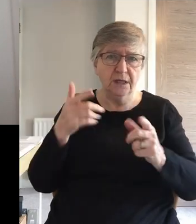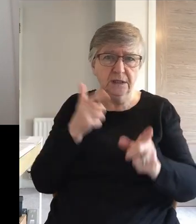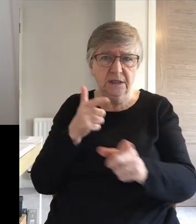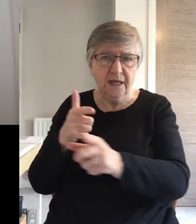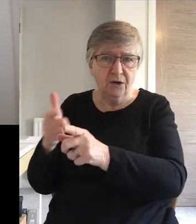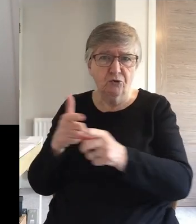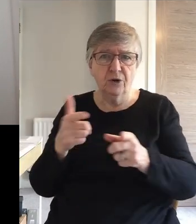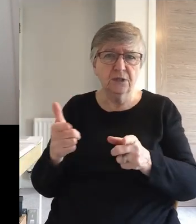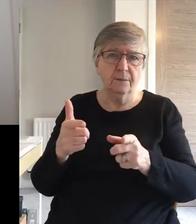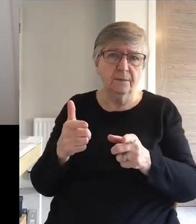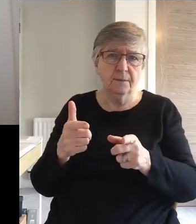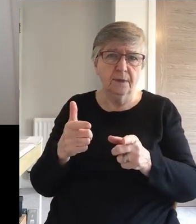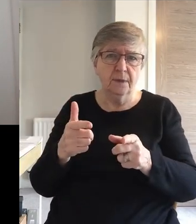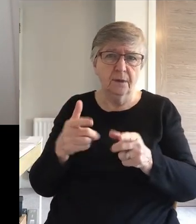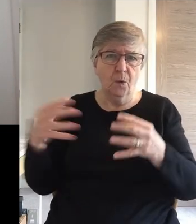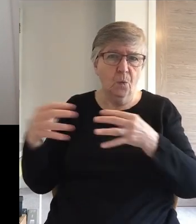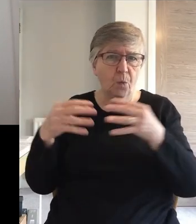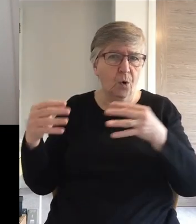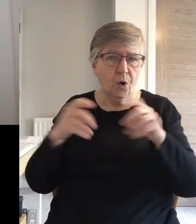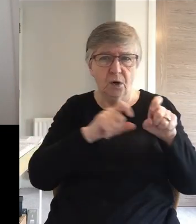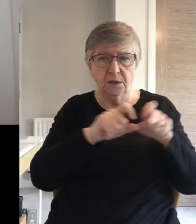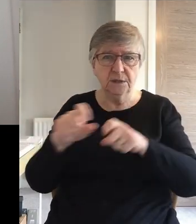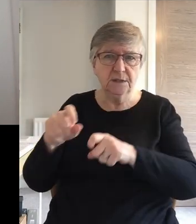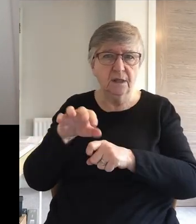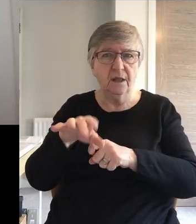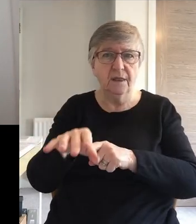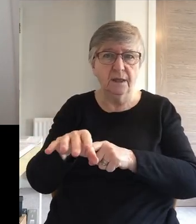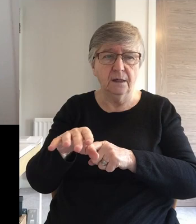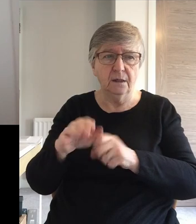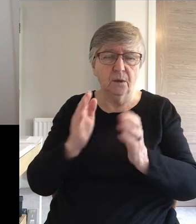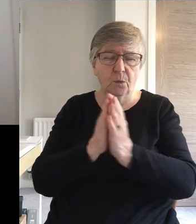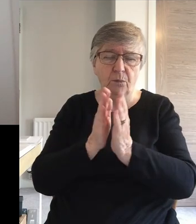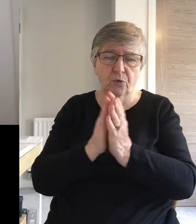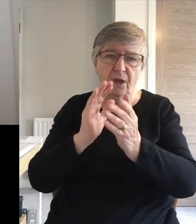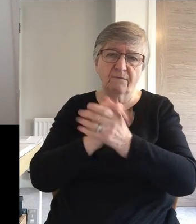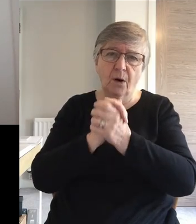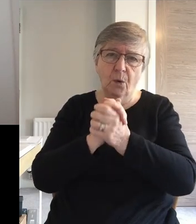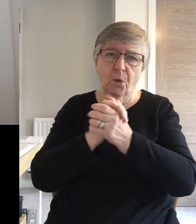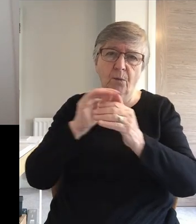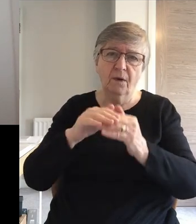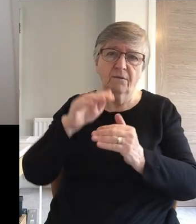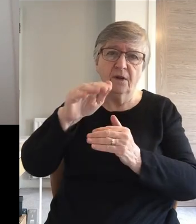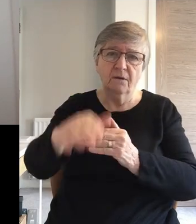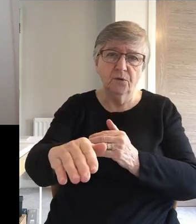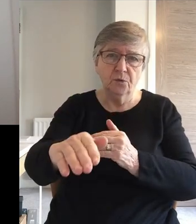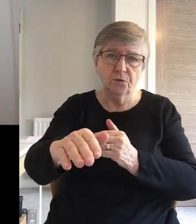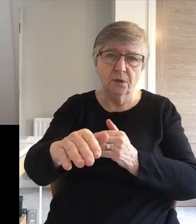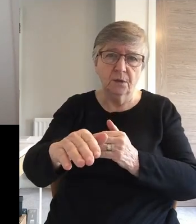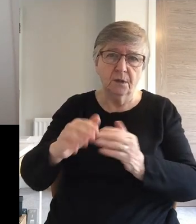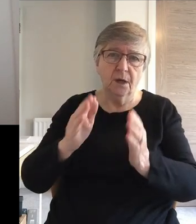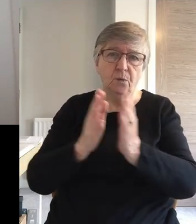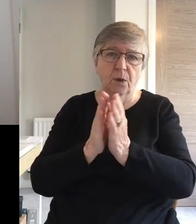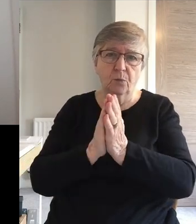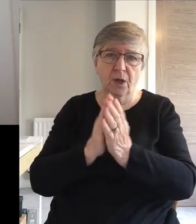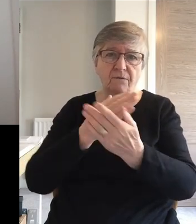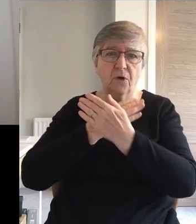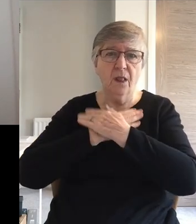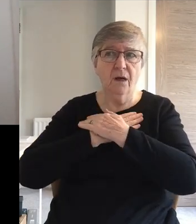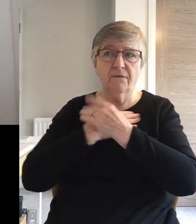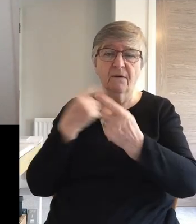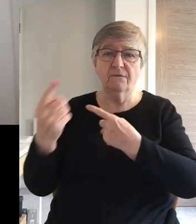still exist. We pray for hope for the future. And we pray for love for each